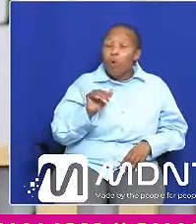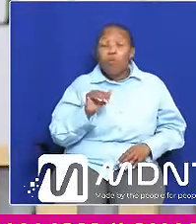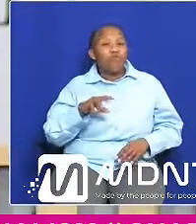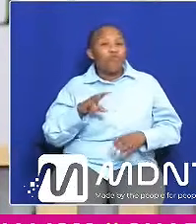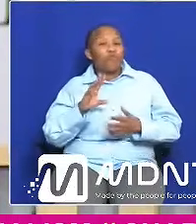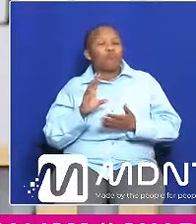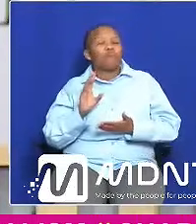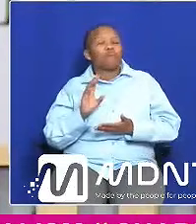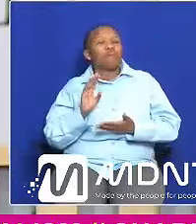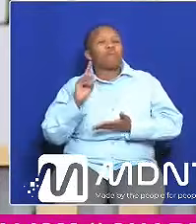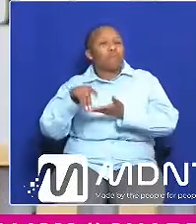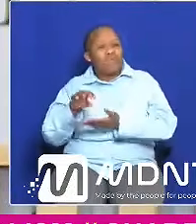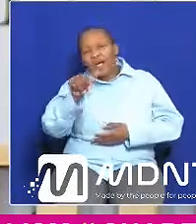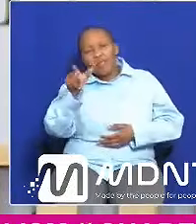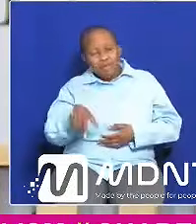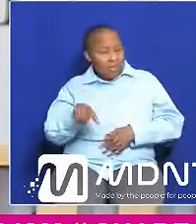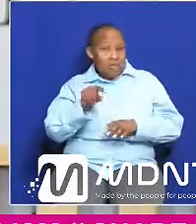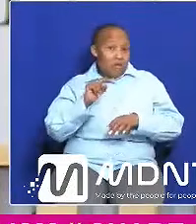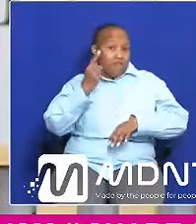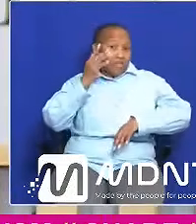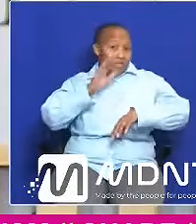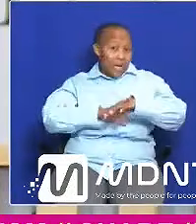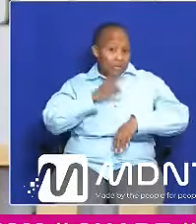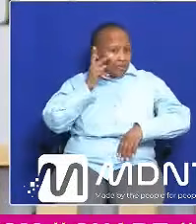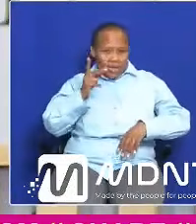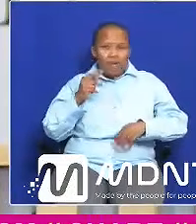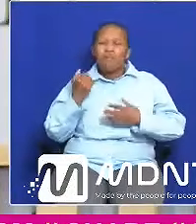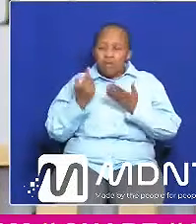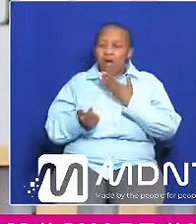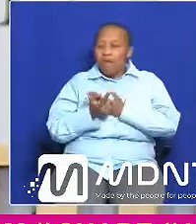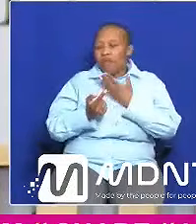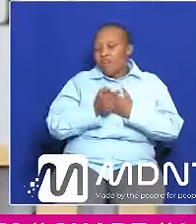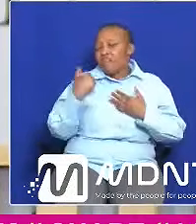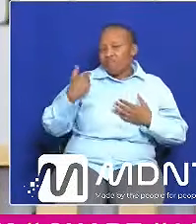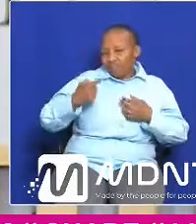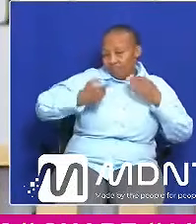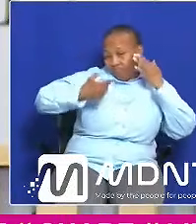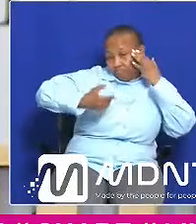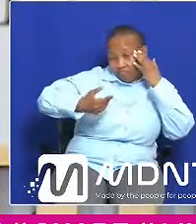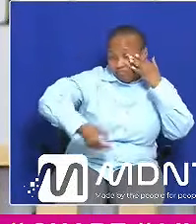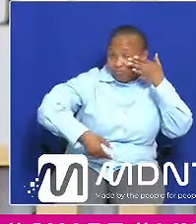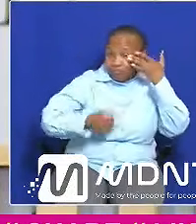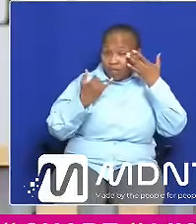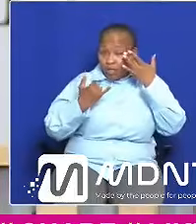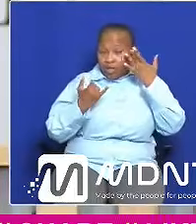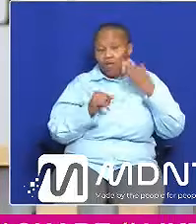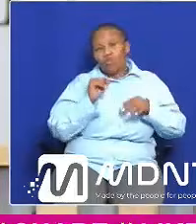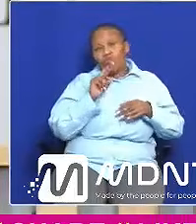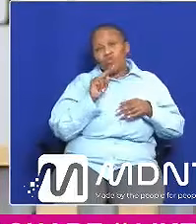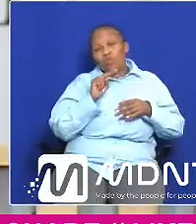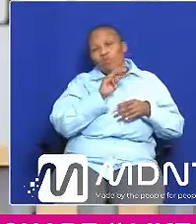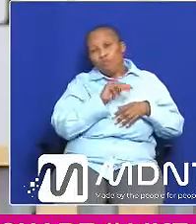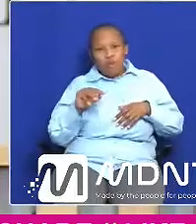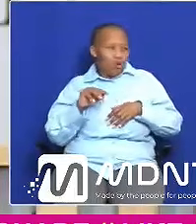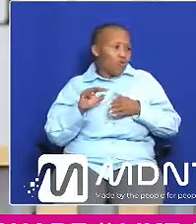not something that is a highlight in my life, seeing someone sending someone 2 million rands. So I need to